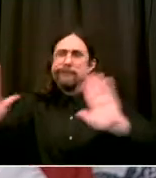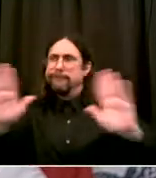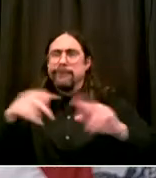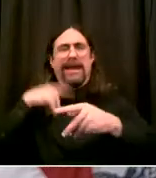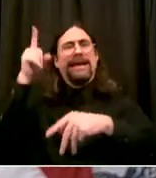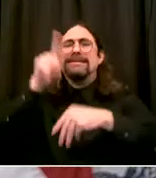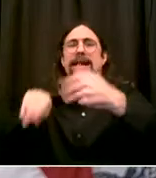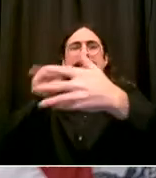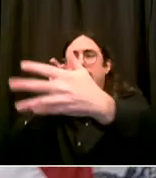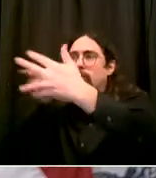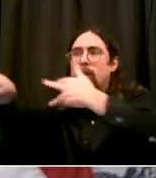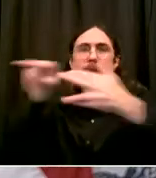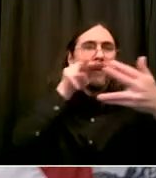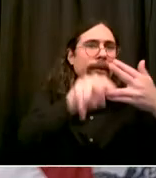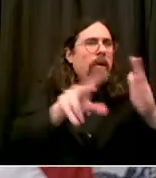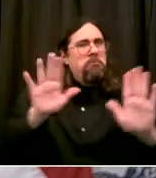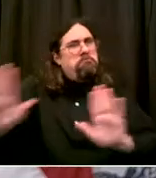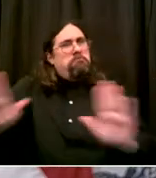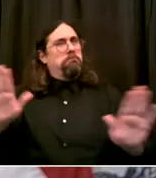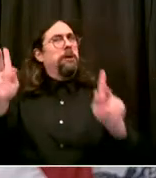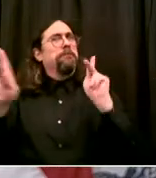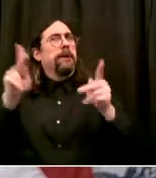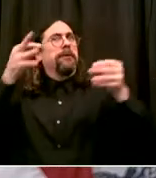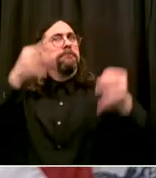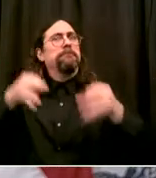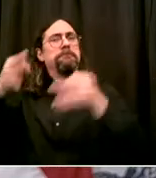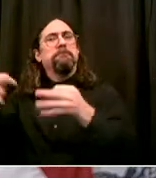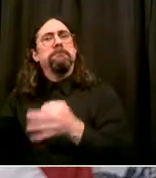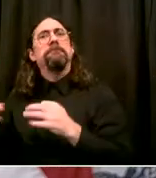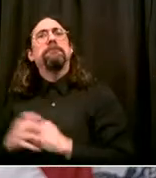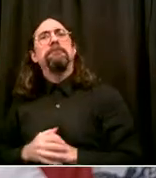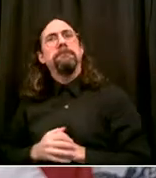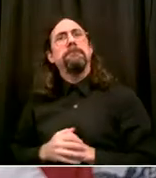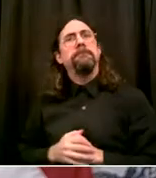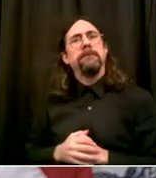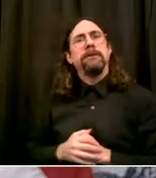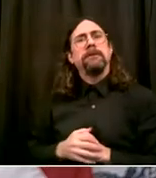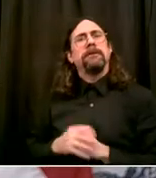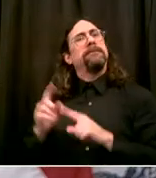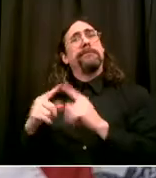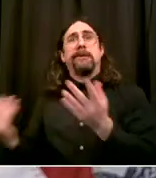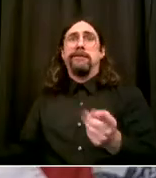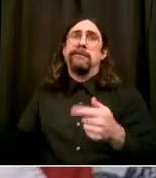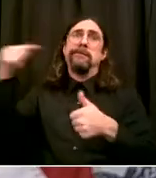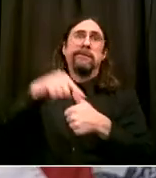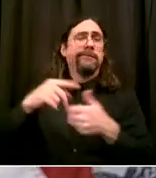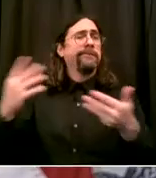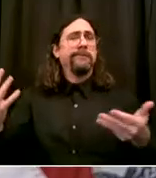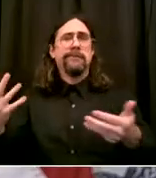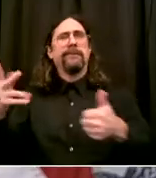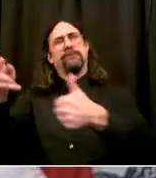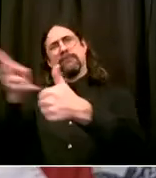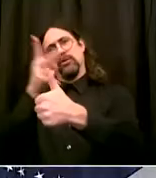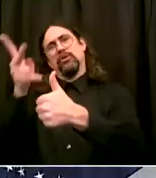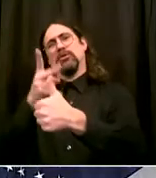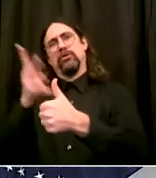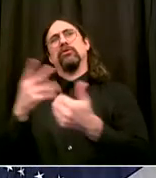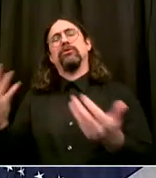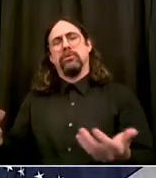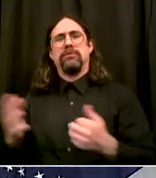safe. And then as we work through all those categories, we start out into the general community for the folks who are most vulnerable. Dr.